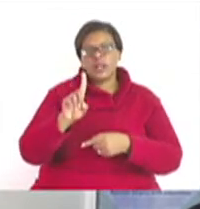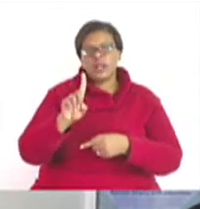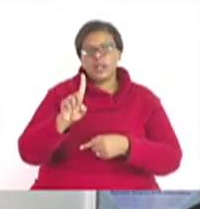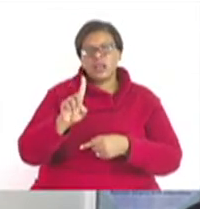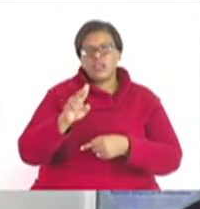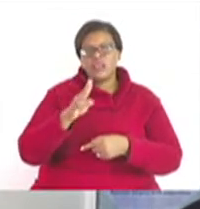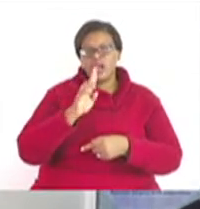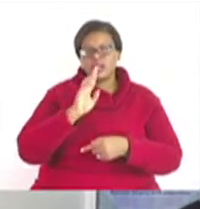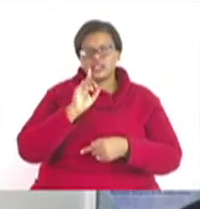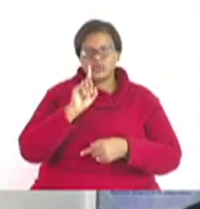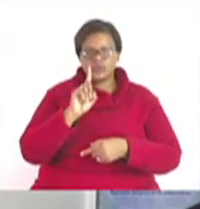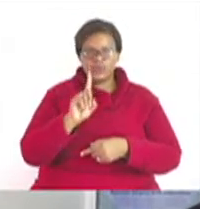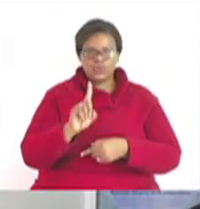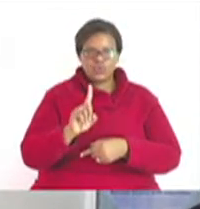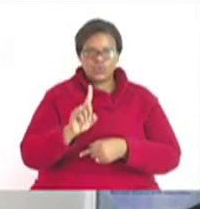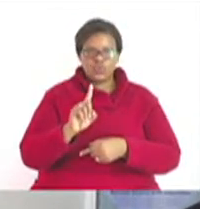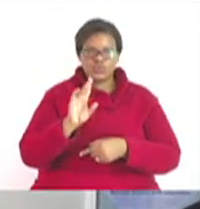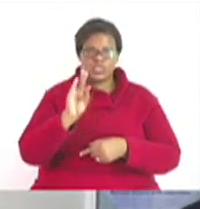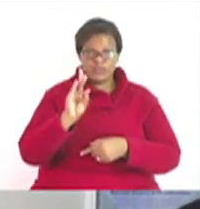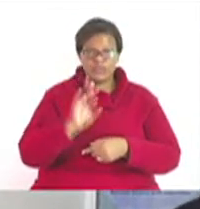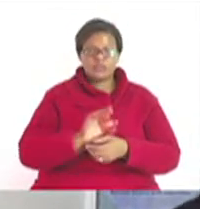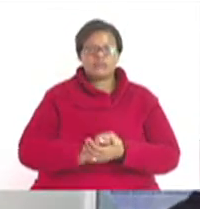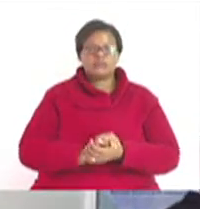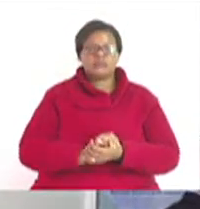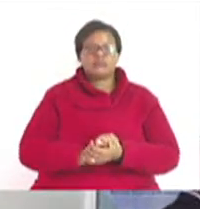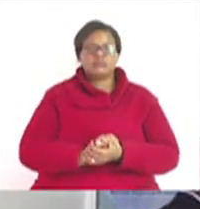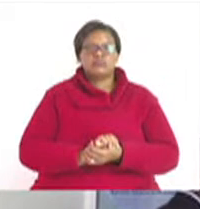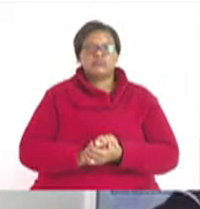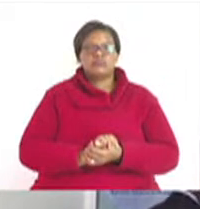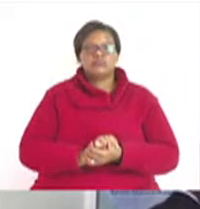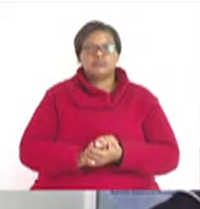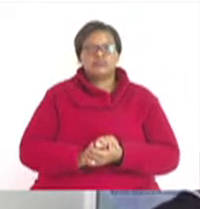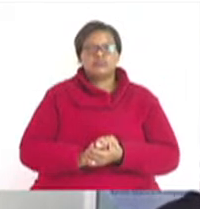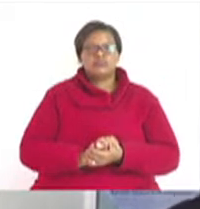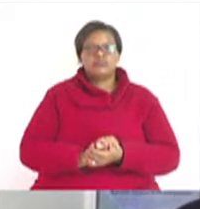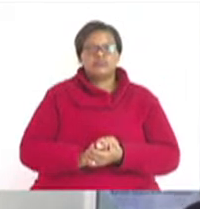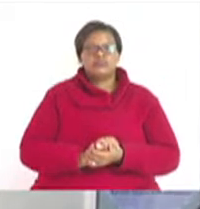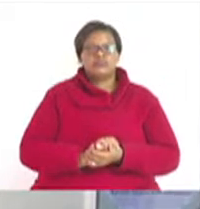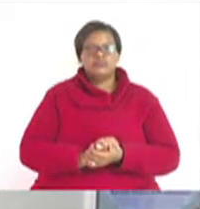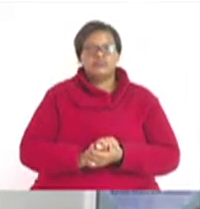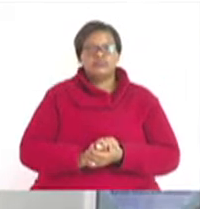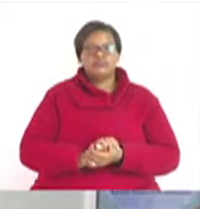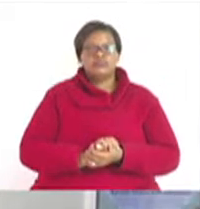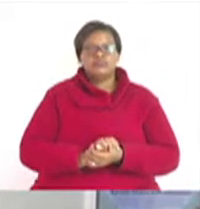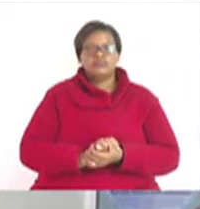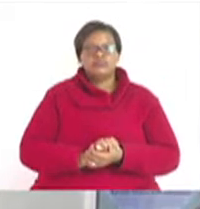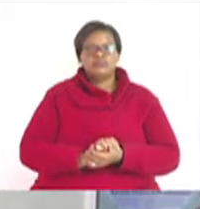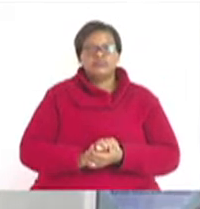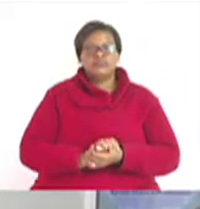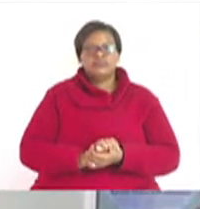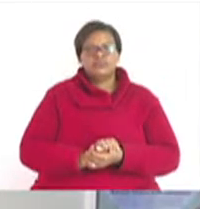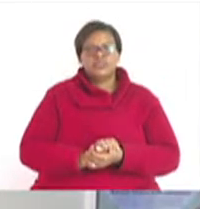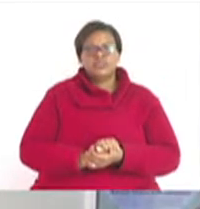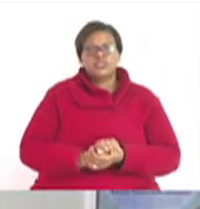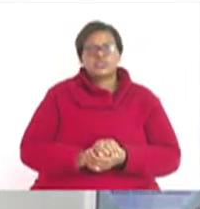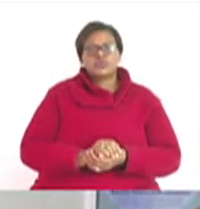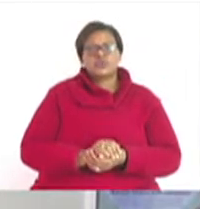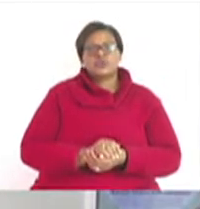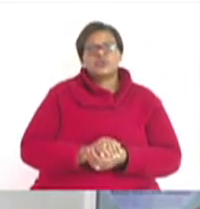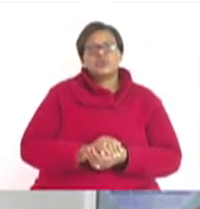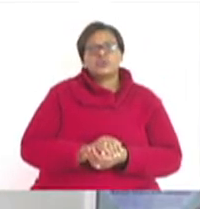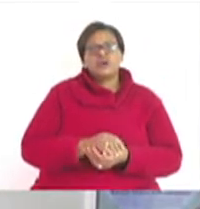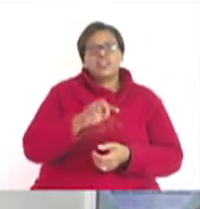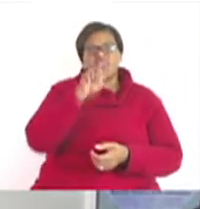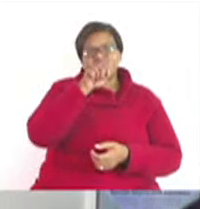I'll get 7. So this is just the same as